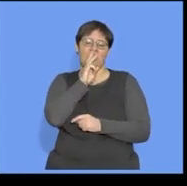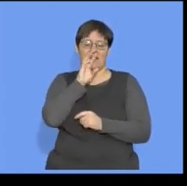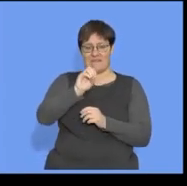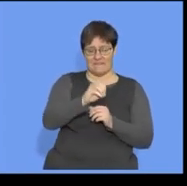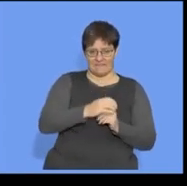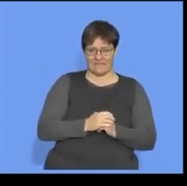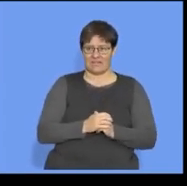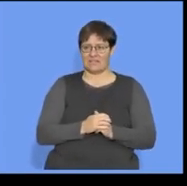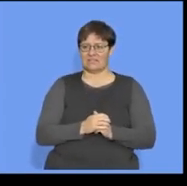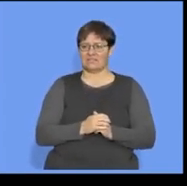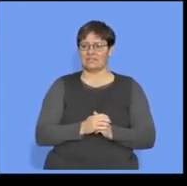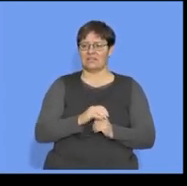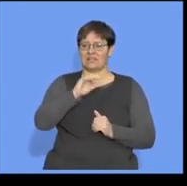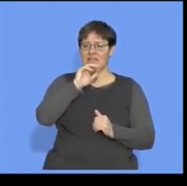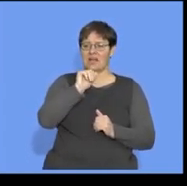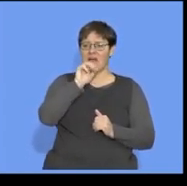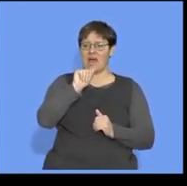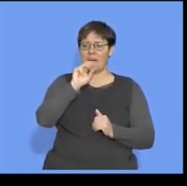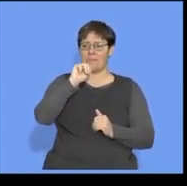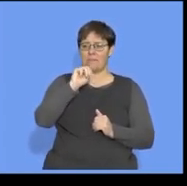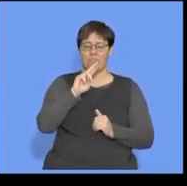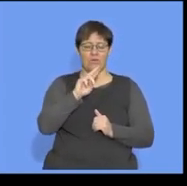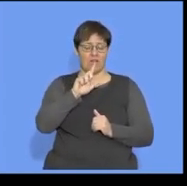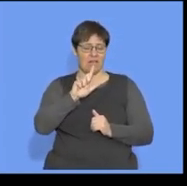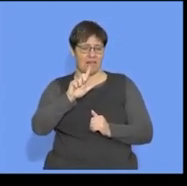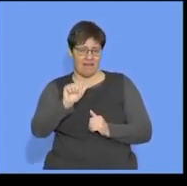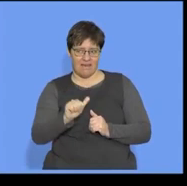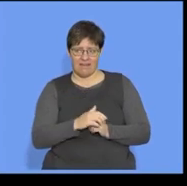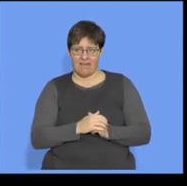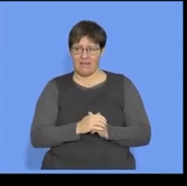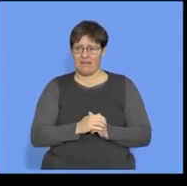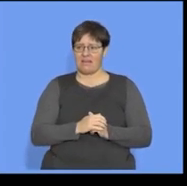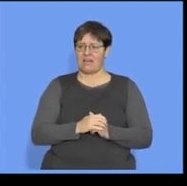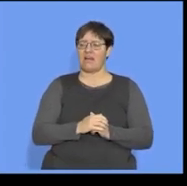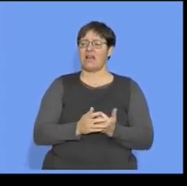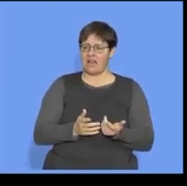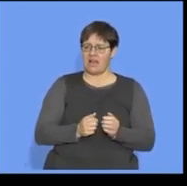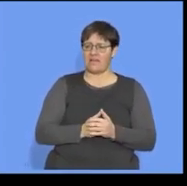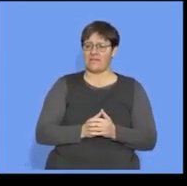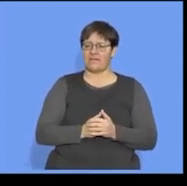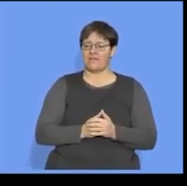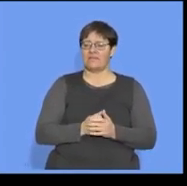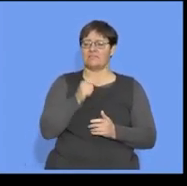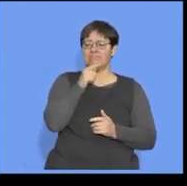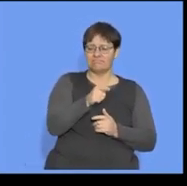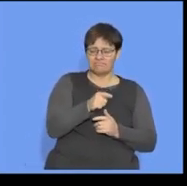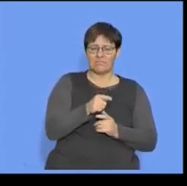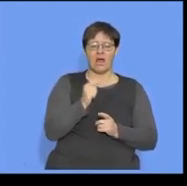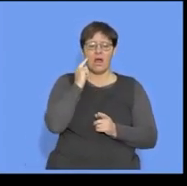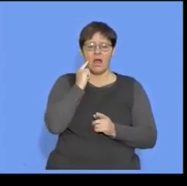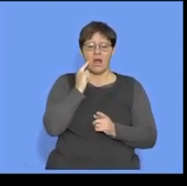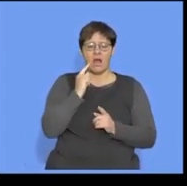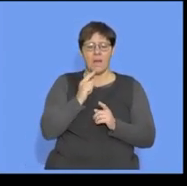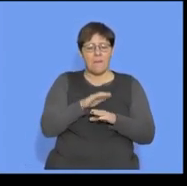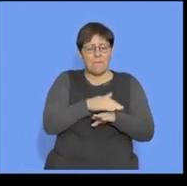got the maculae, plural, singular, plural, maculae, singular, plural. These are the swelling part